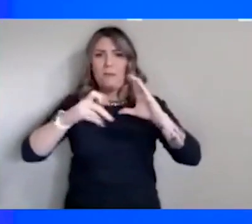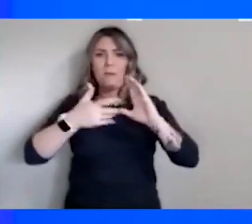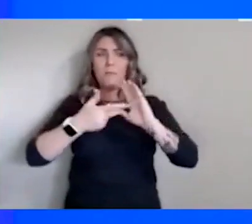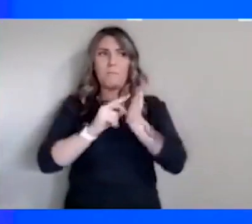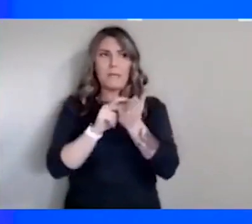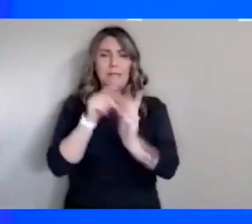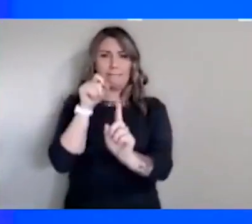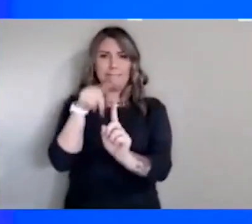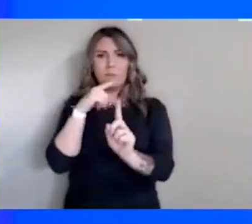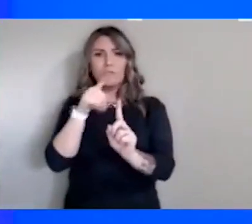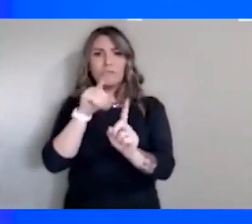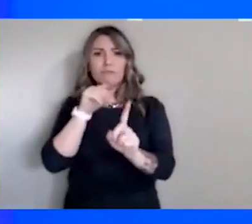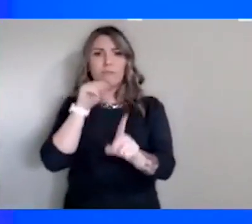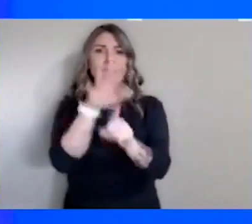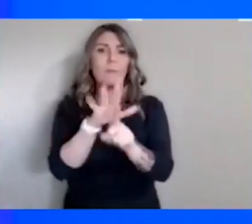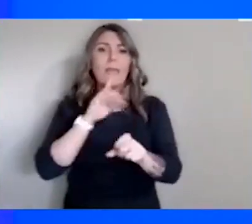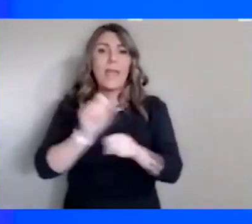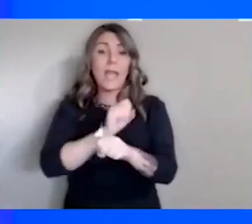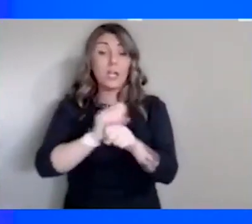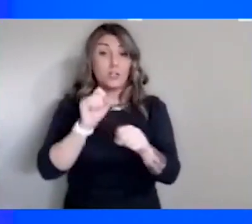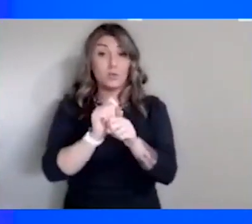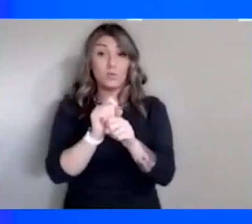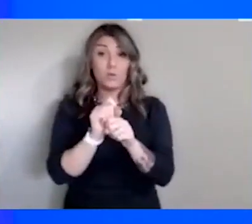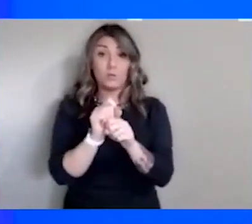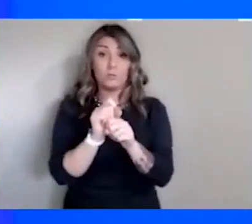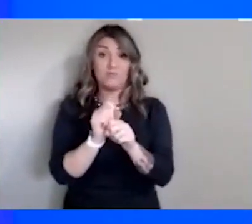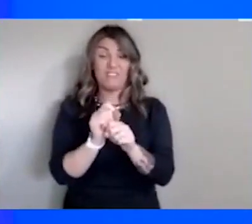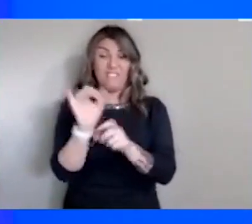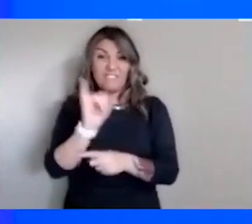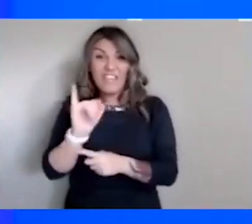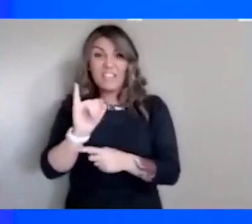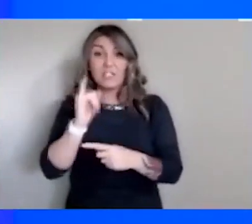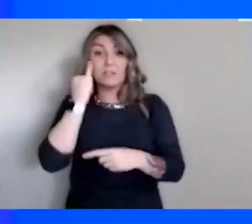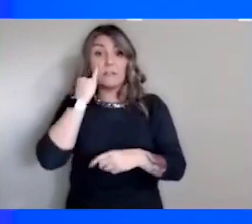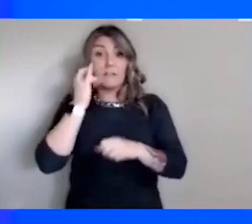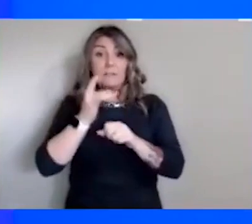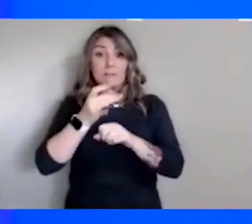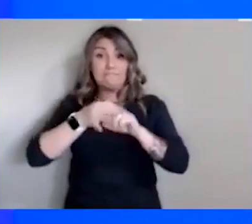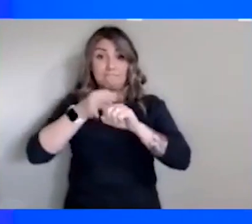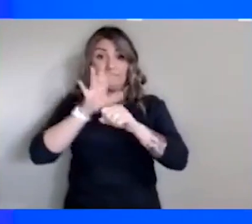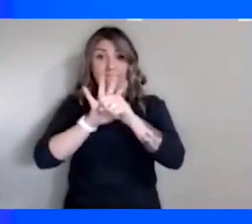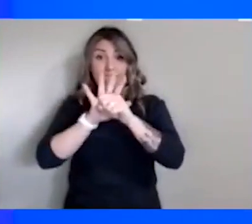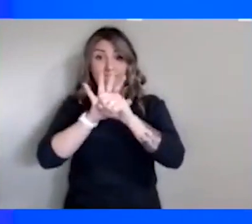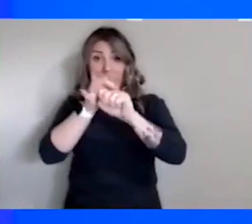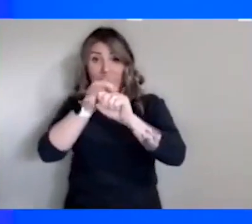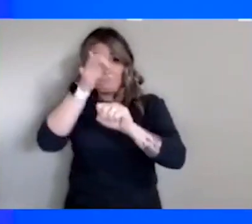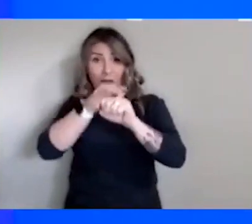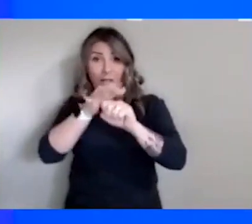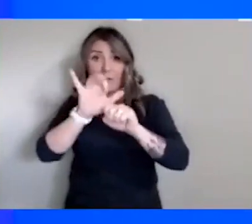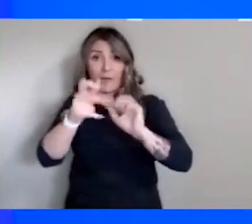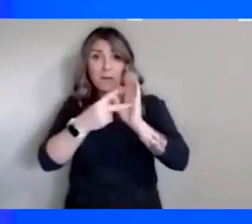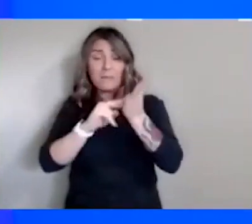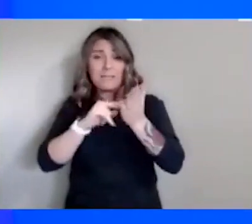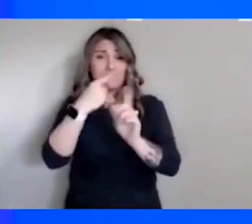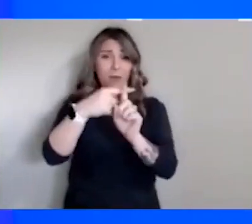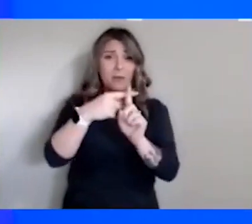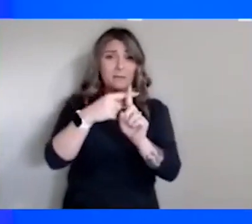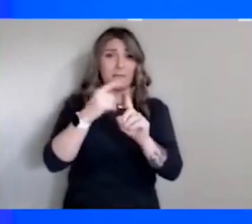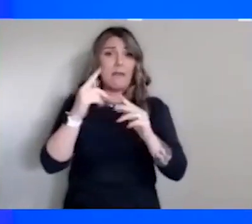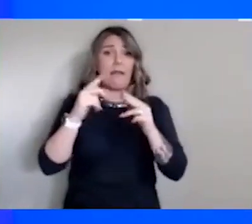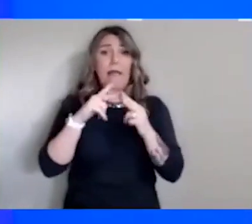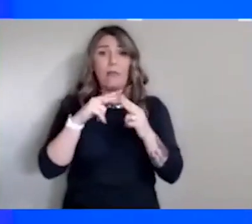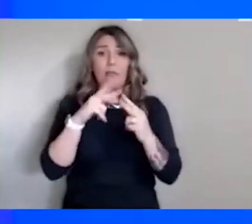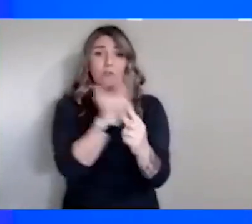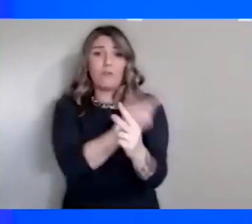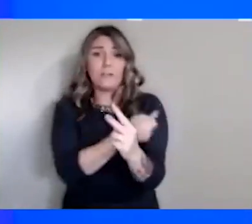the actual infection and virus. If you had the spike protein, that could mean that's positive because of either vaccination or actual